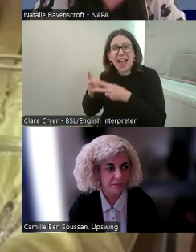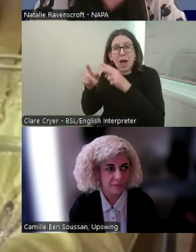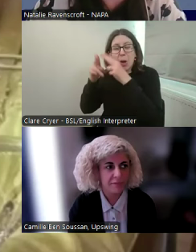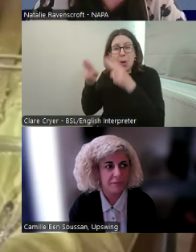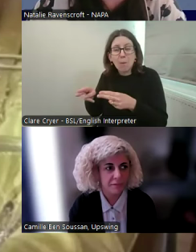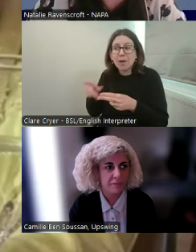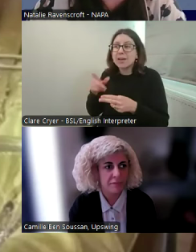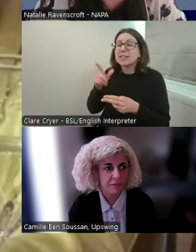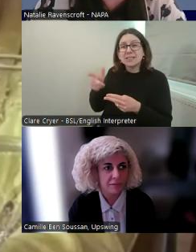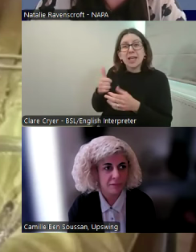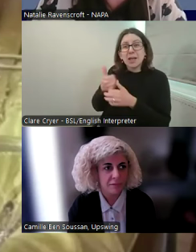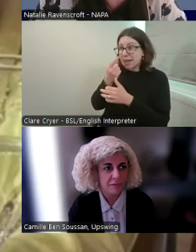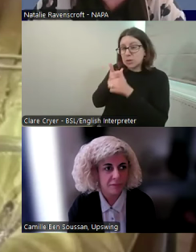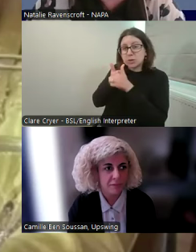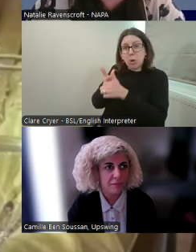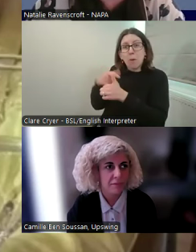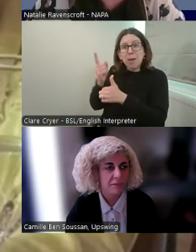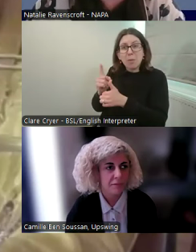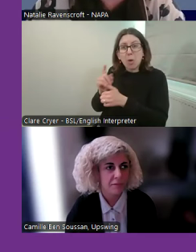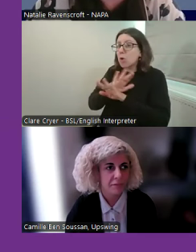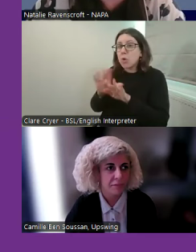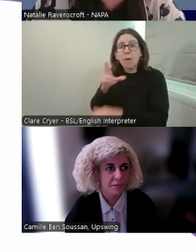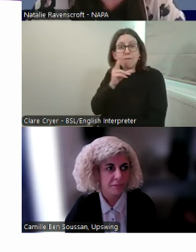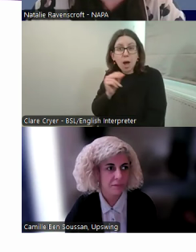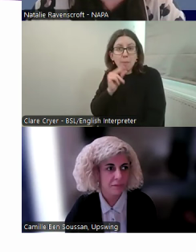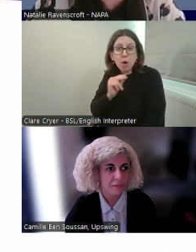in their rooms or in the communal area.